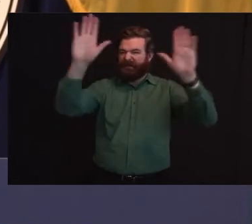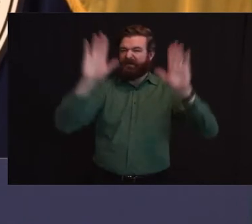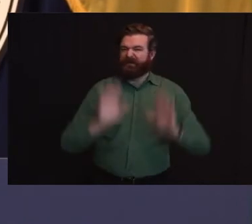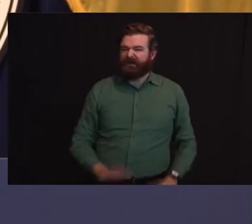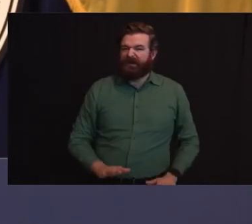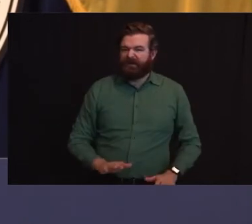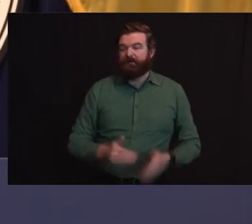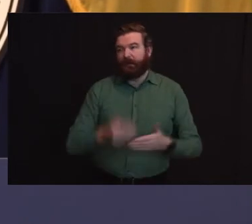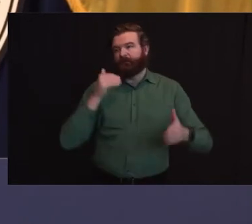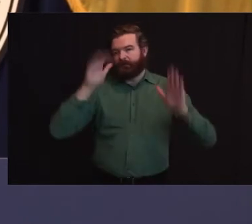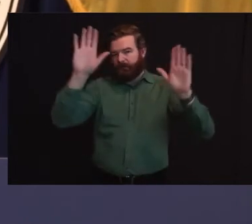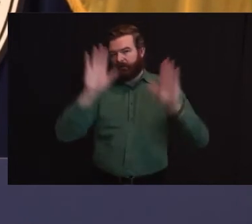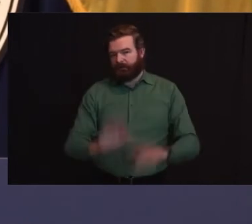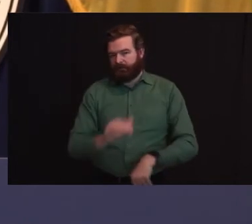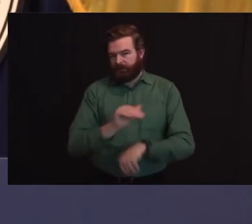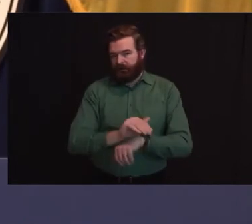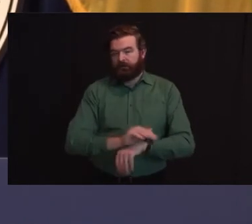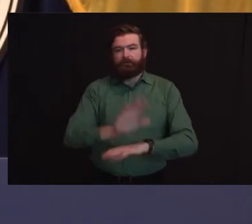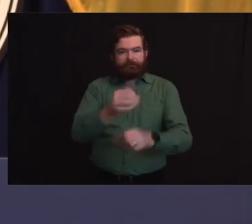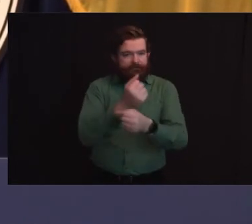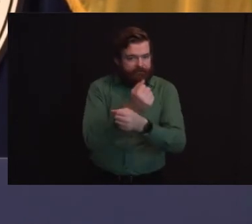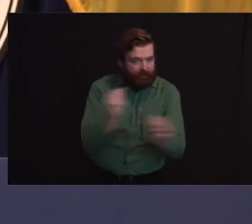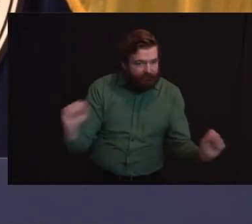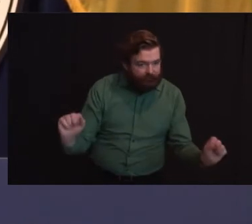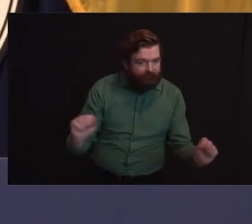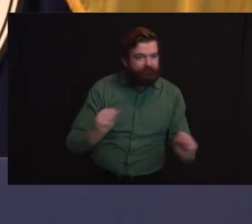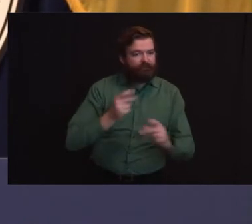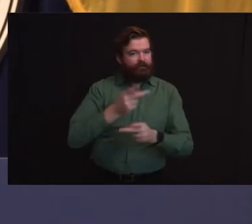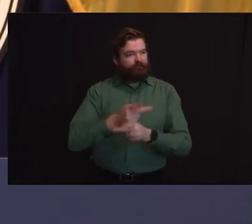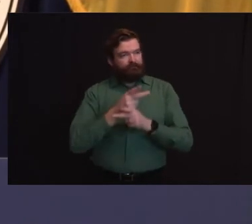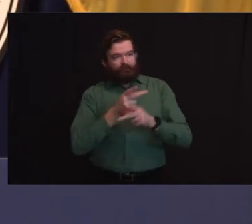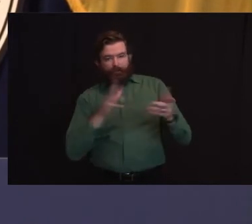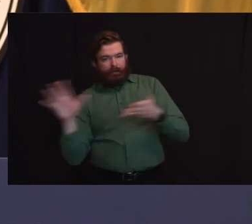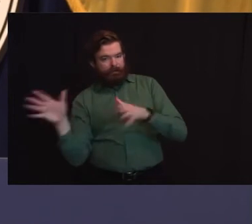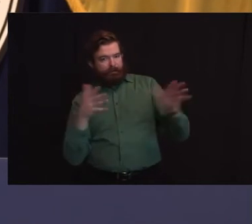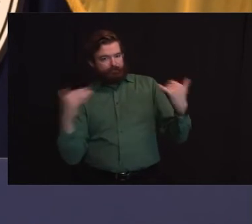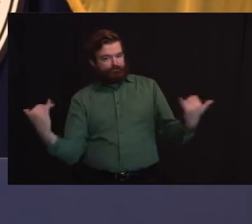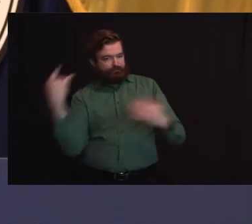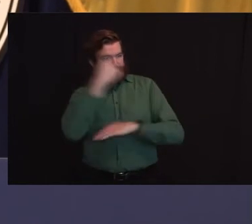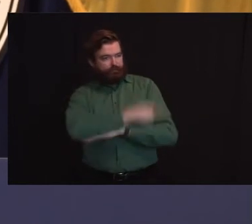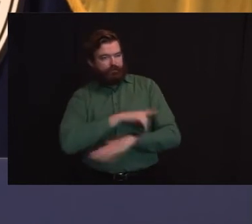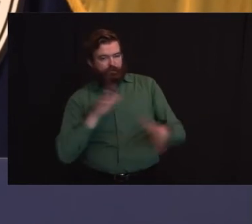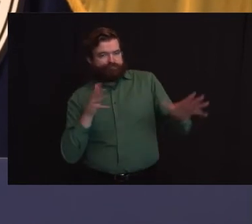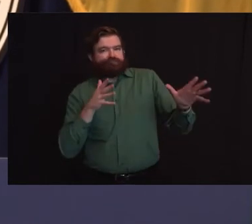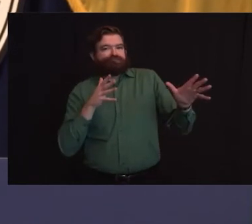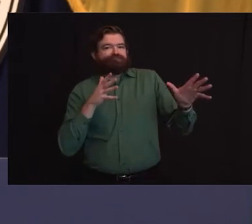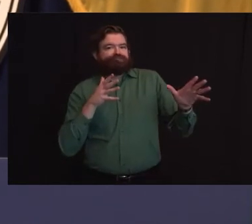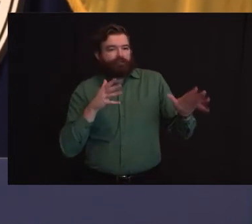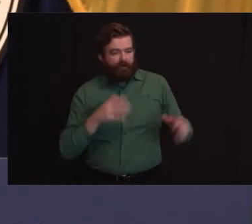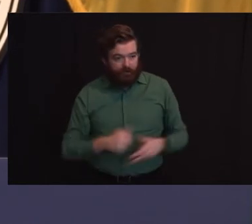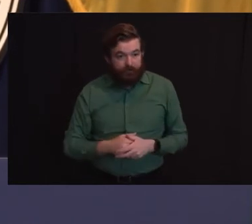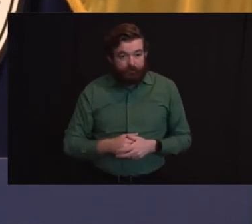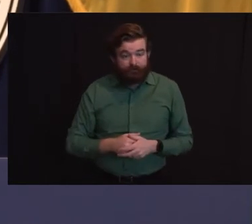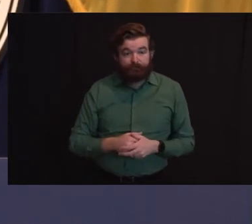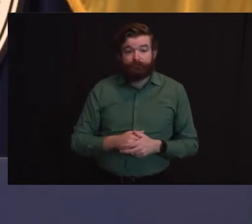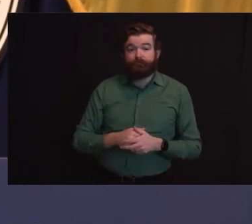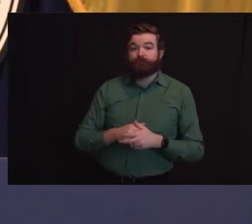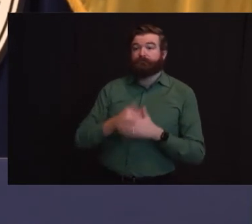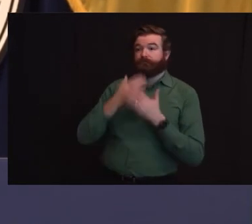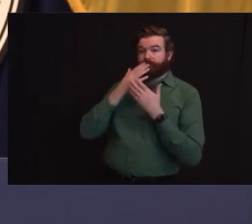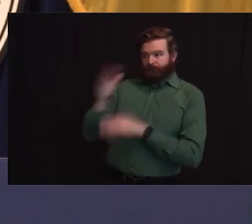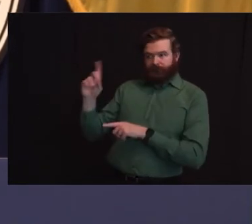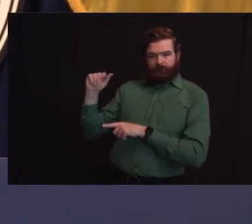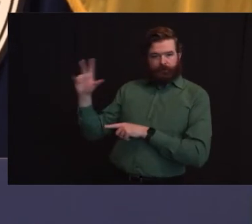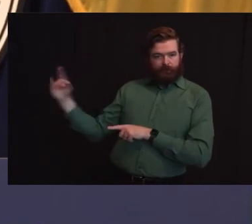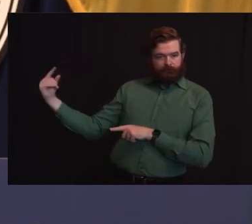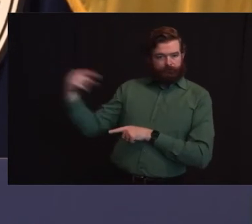Be safe. Careful with the winds out there today. I want to thank David for coming in. Great to have